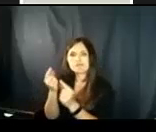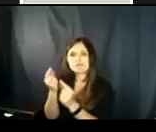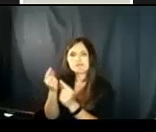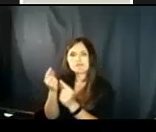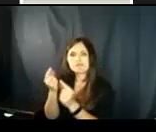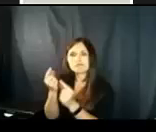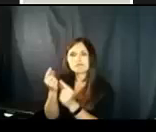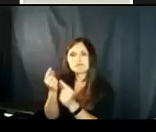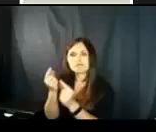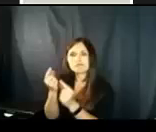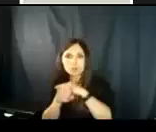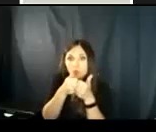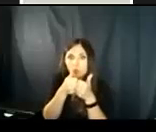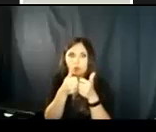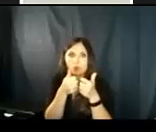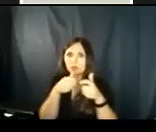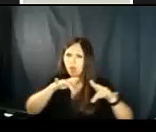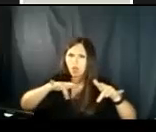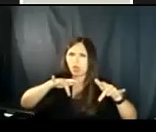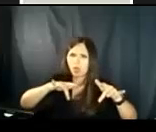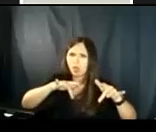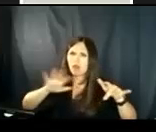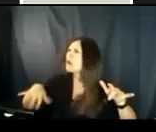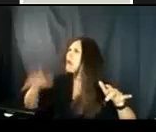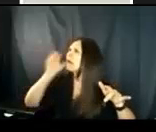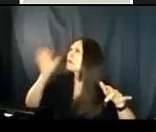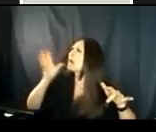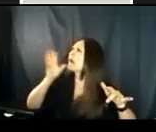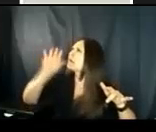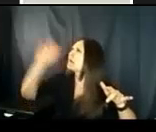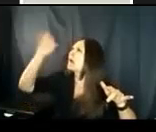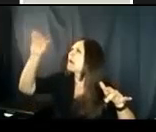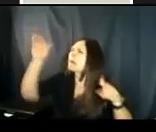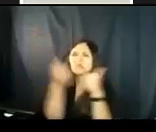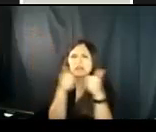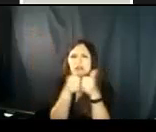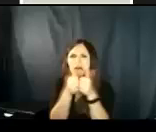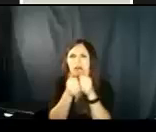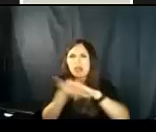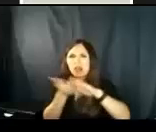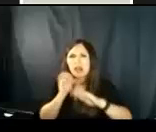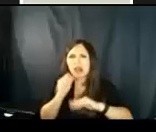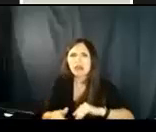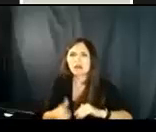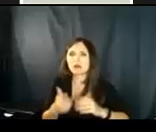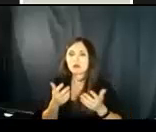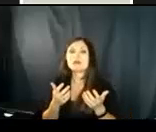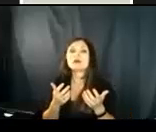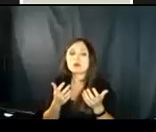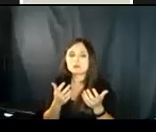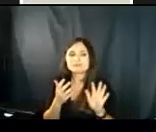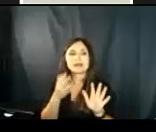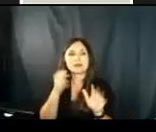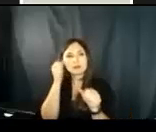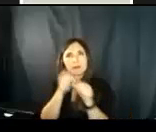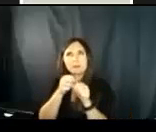video that the first thing I hear, Mom, my video is not playing. I remember, a